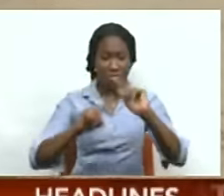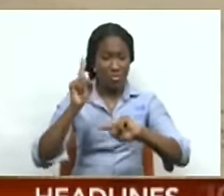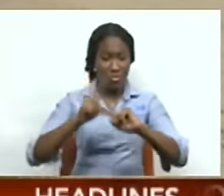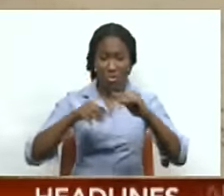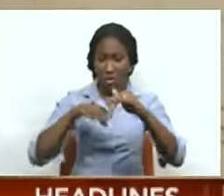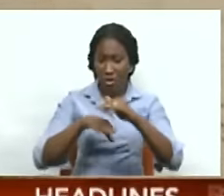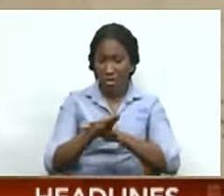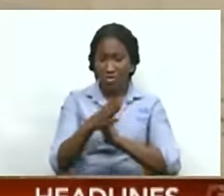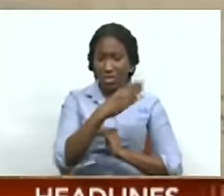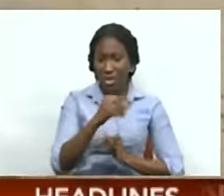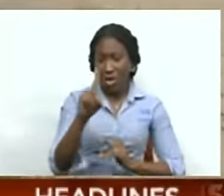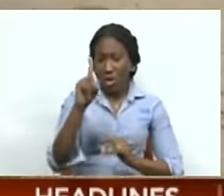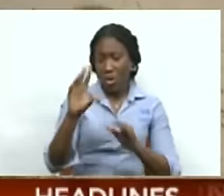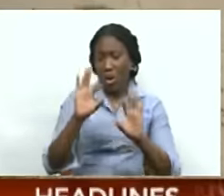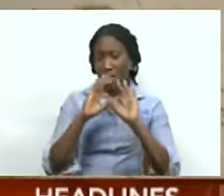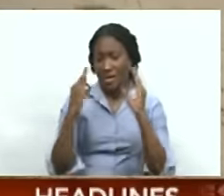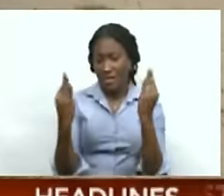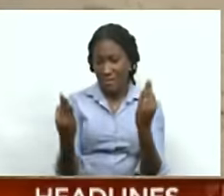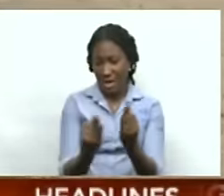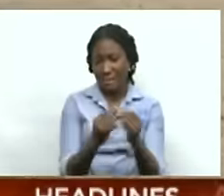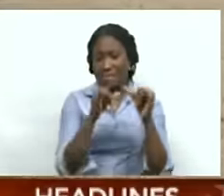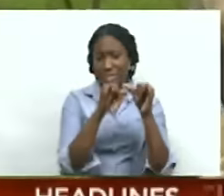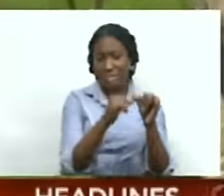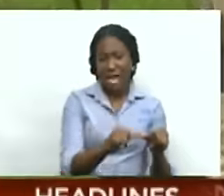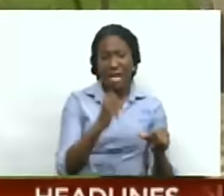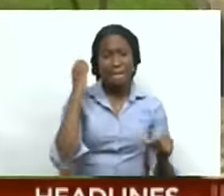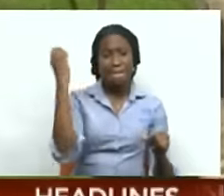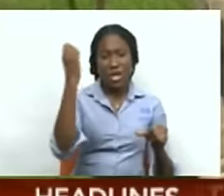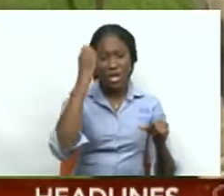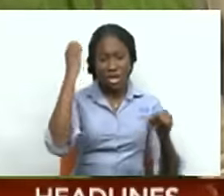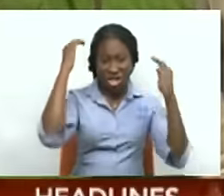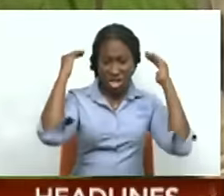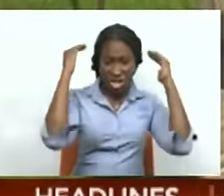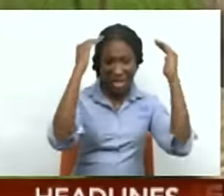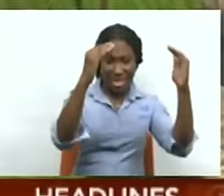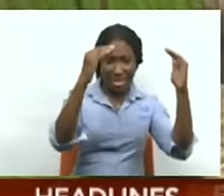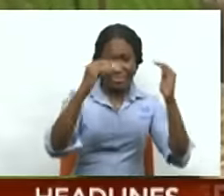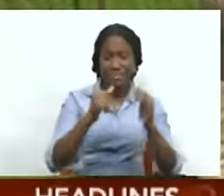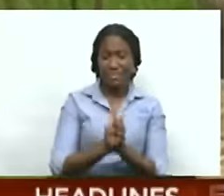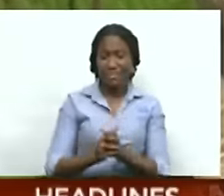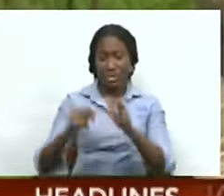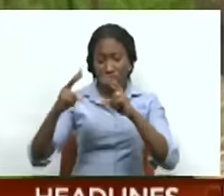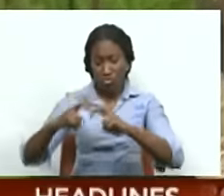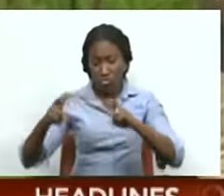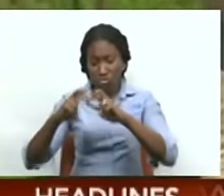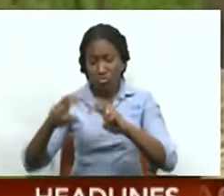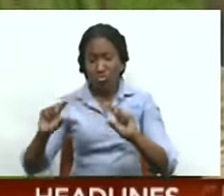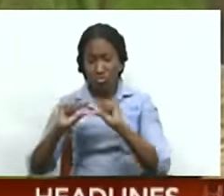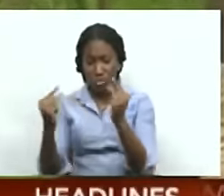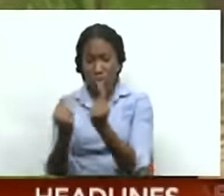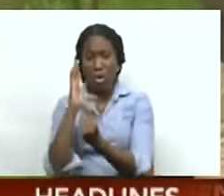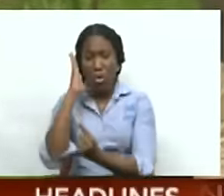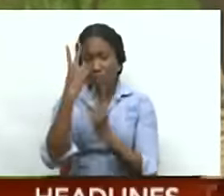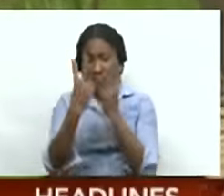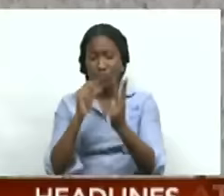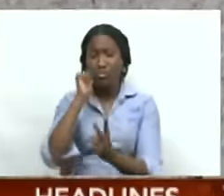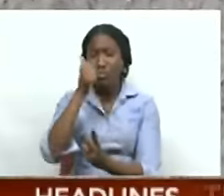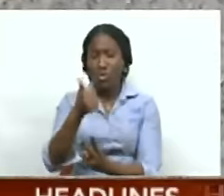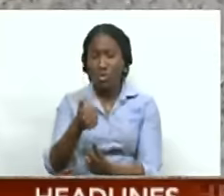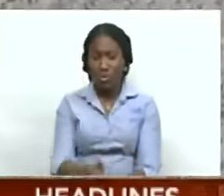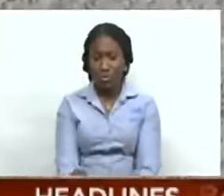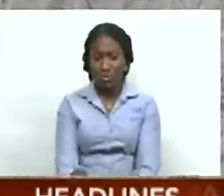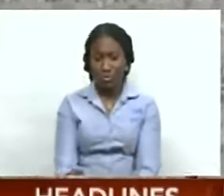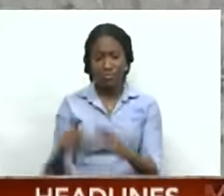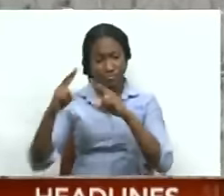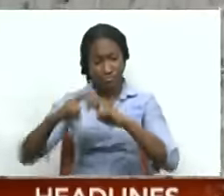an emergency shelter. The Seismic Research Center is expected to visit the site tomorrow. Sasha Wilson,